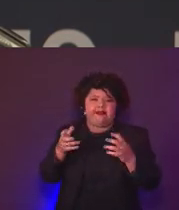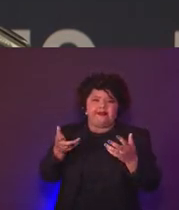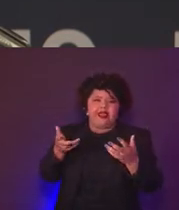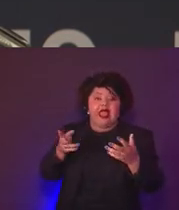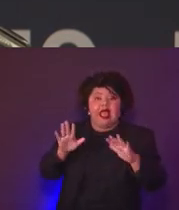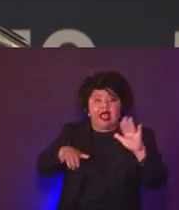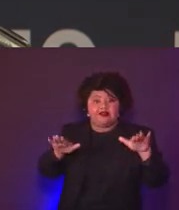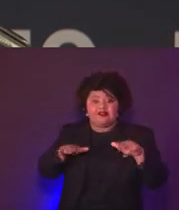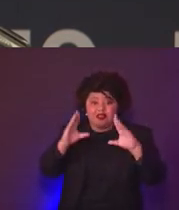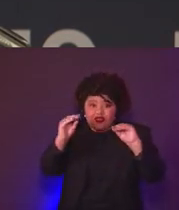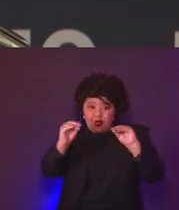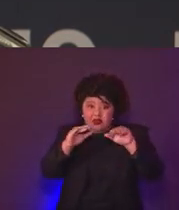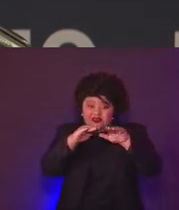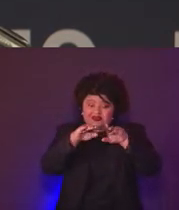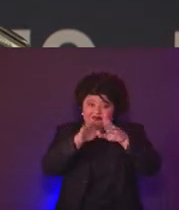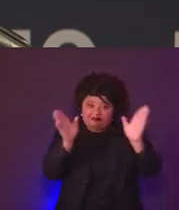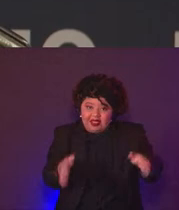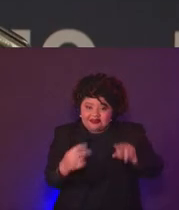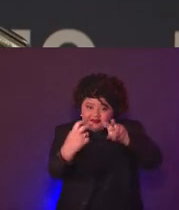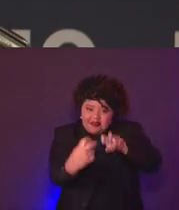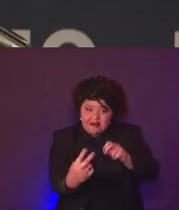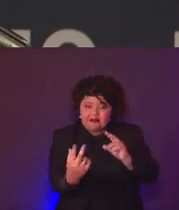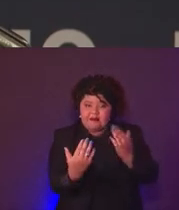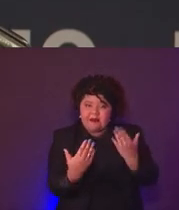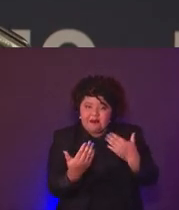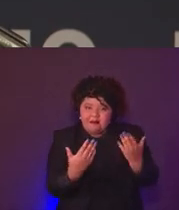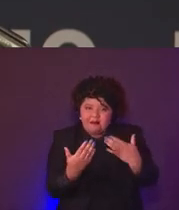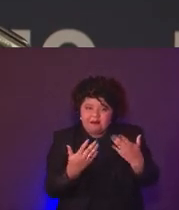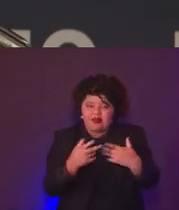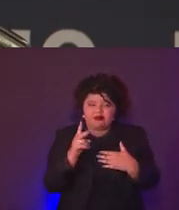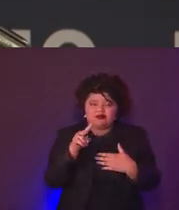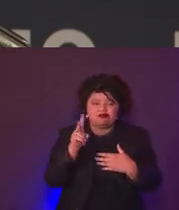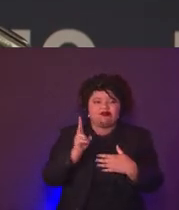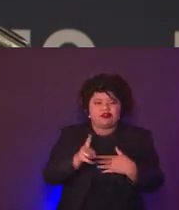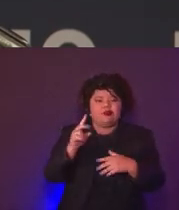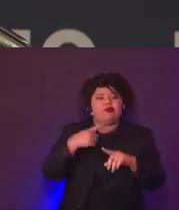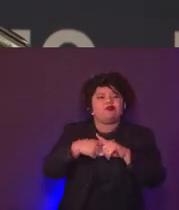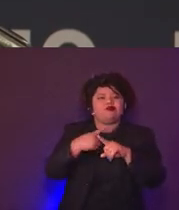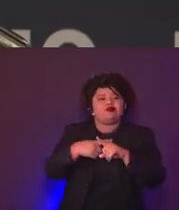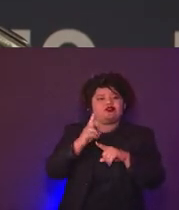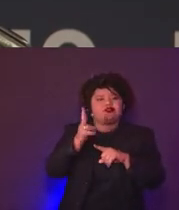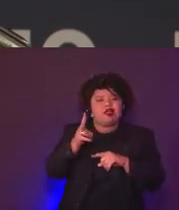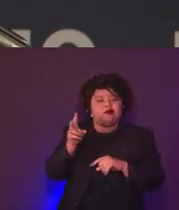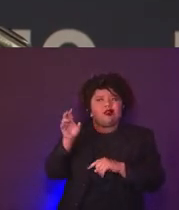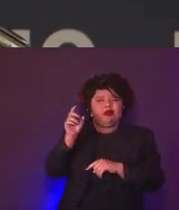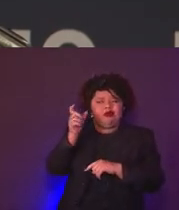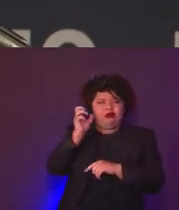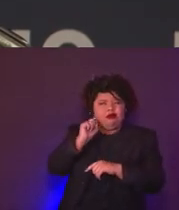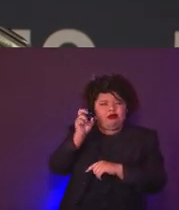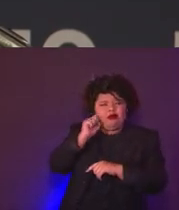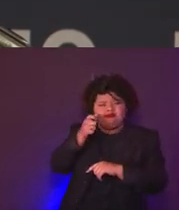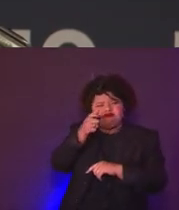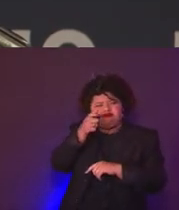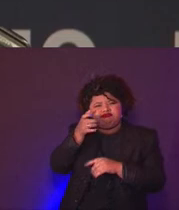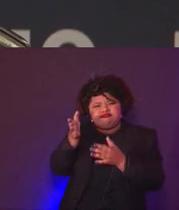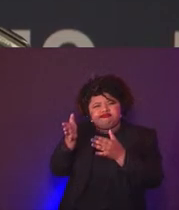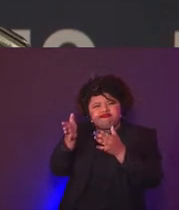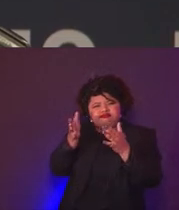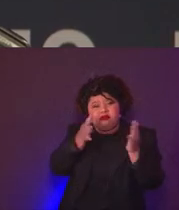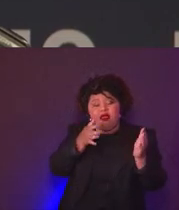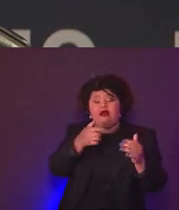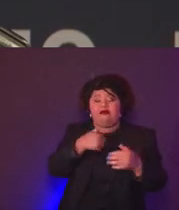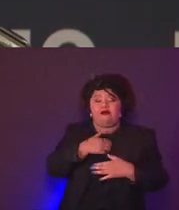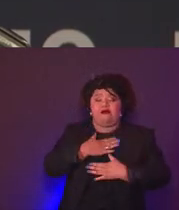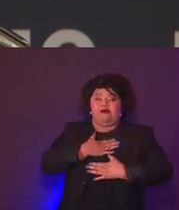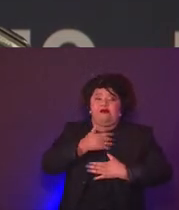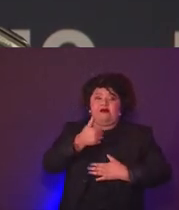along with me being really quiet and just listening a lot and observing when I was a kid. So I think my parents didn't realize